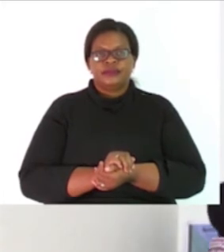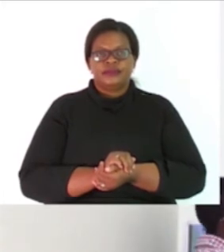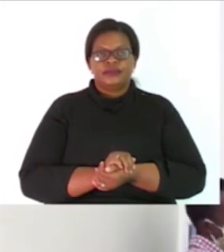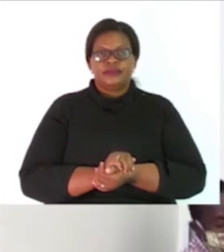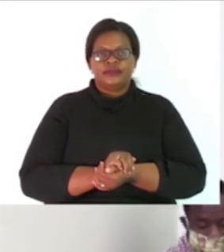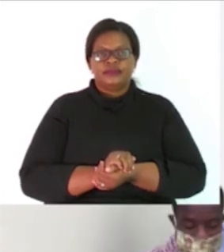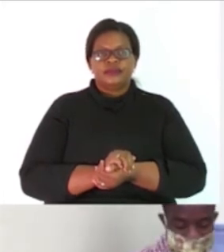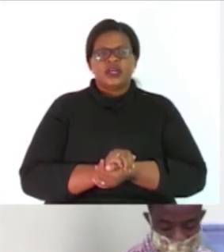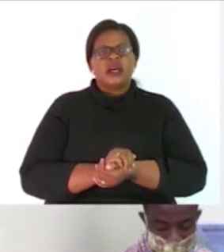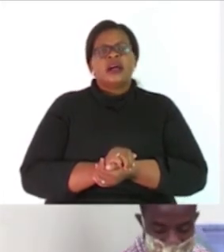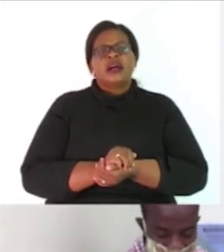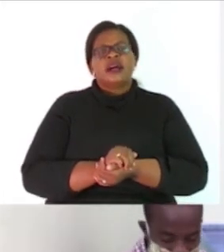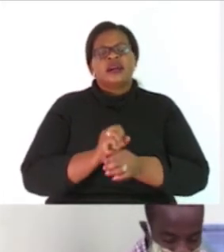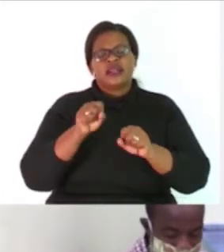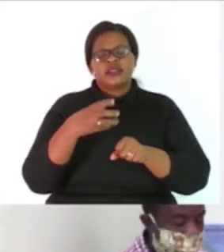Now, there's a reason why